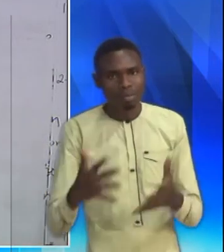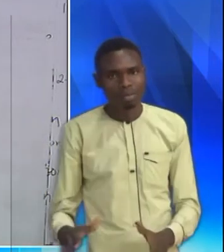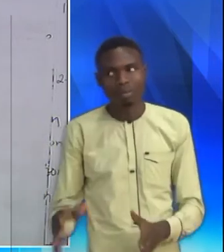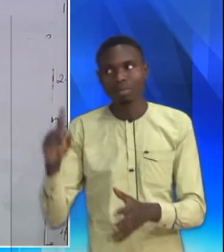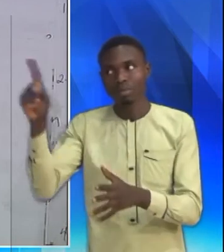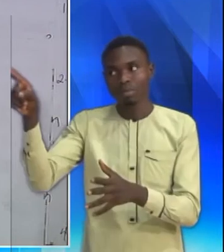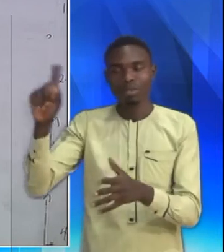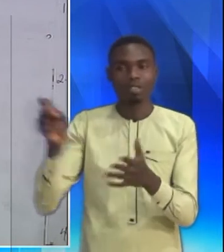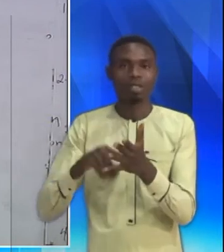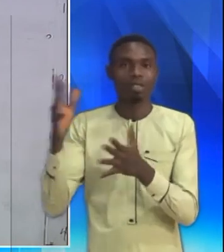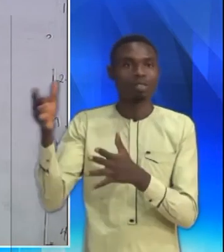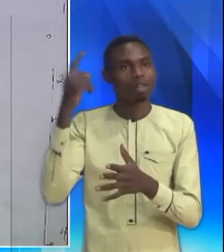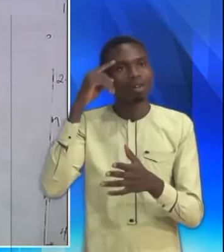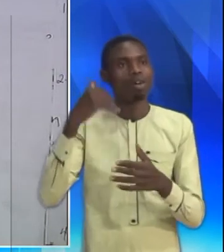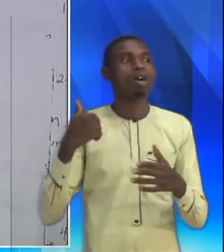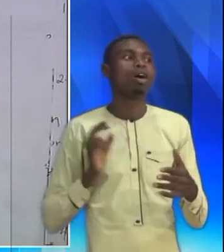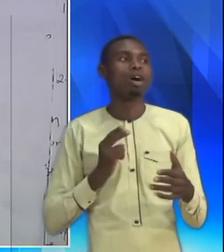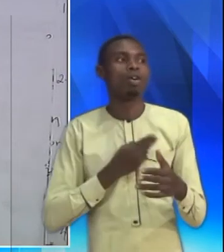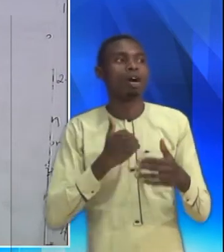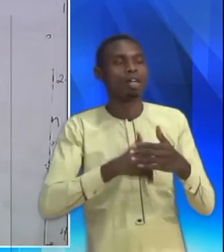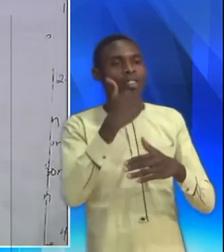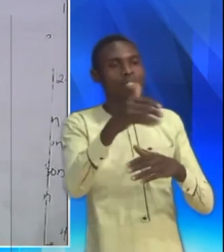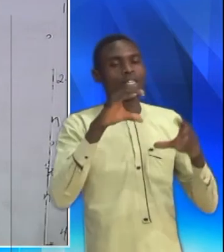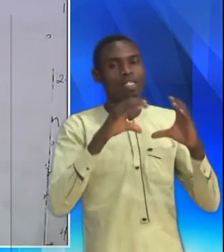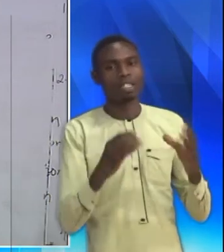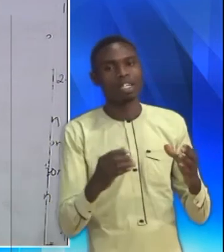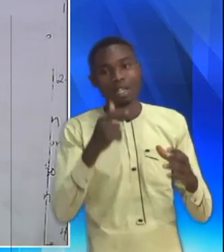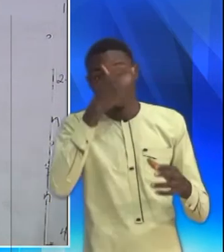for our next class, because it involves a lot of